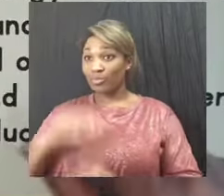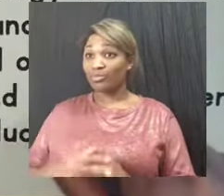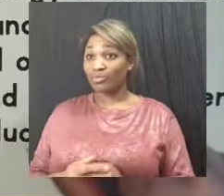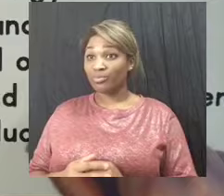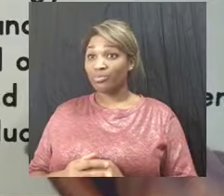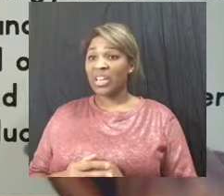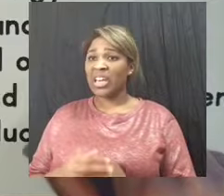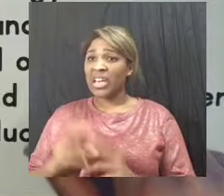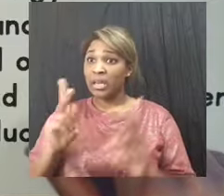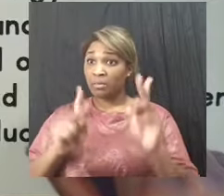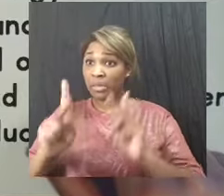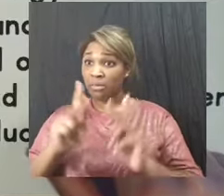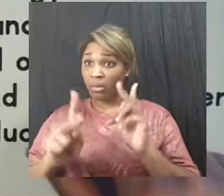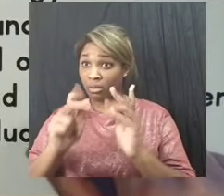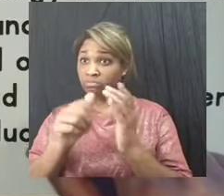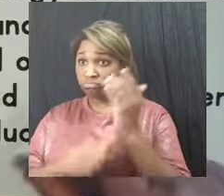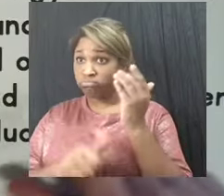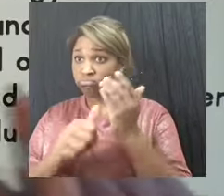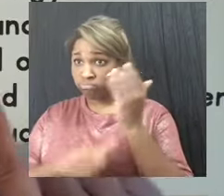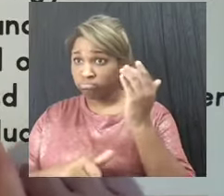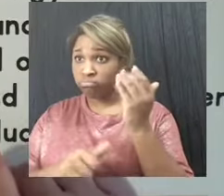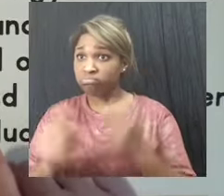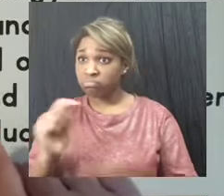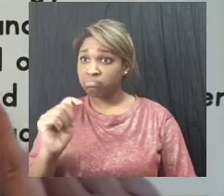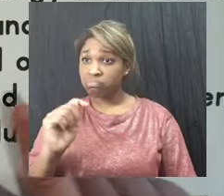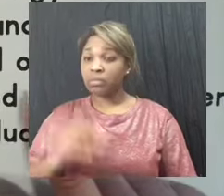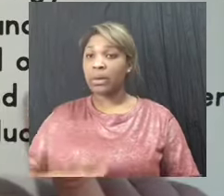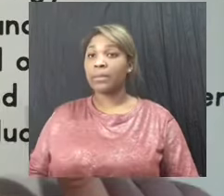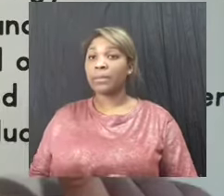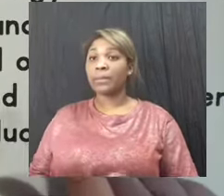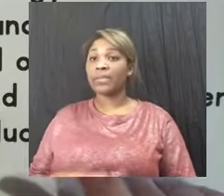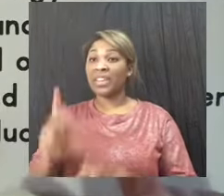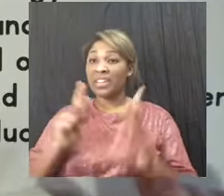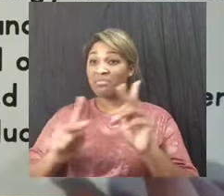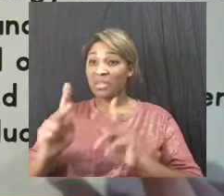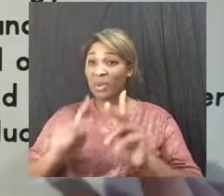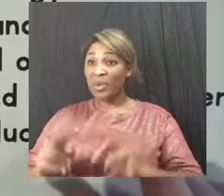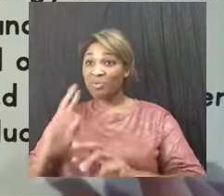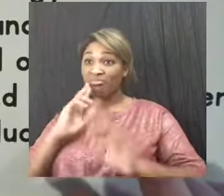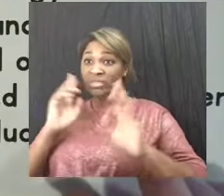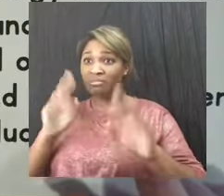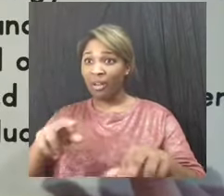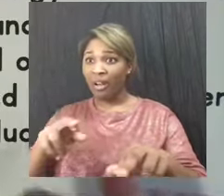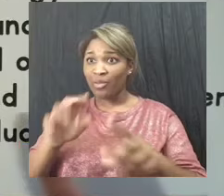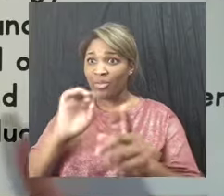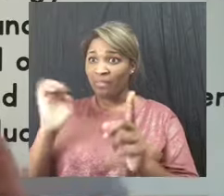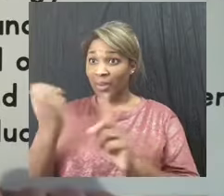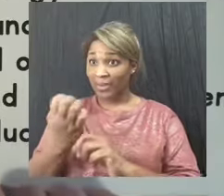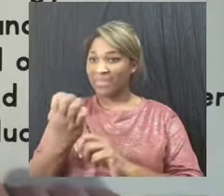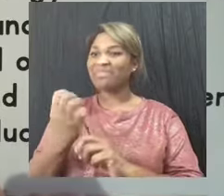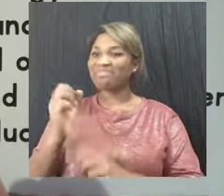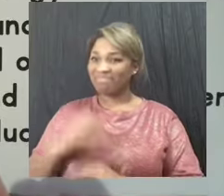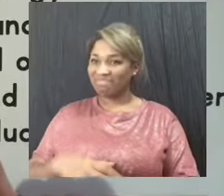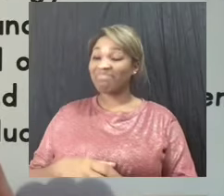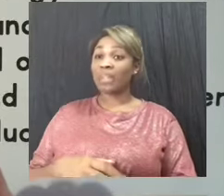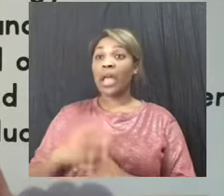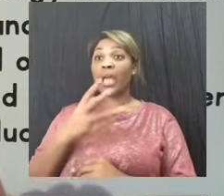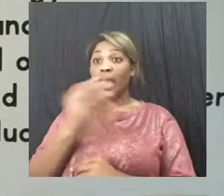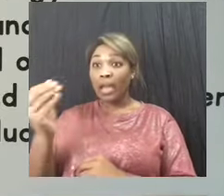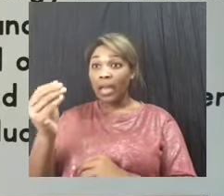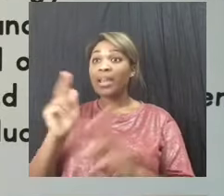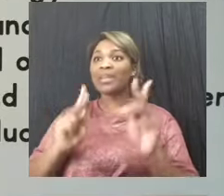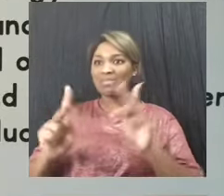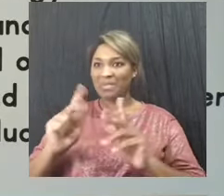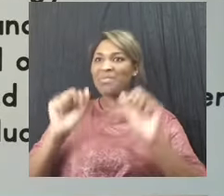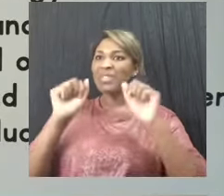of waste. People respond to the environment, and people can